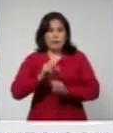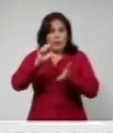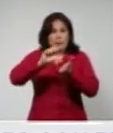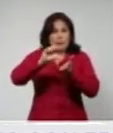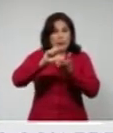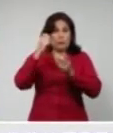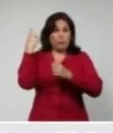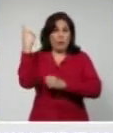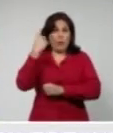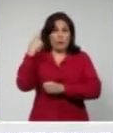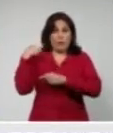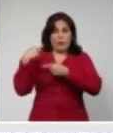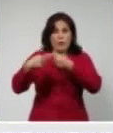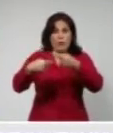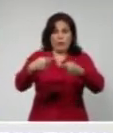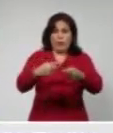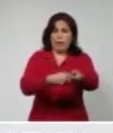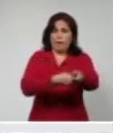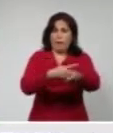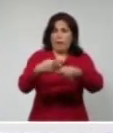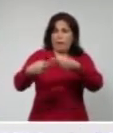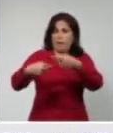306 in the Naval Hospital,